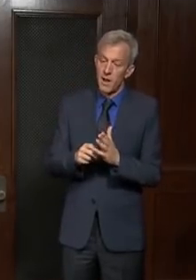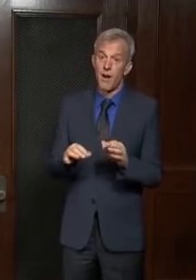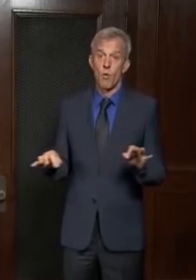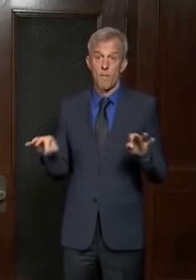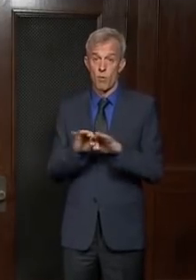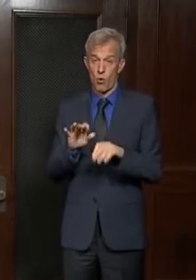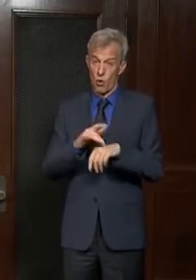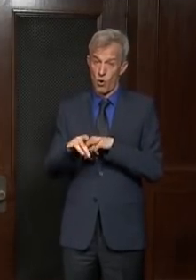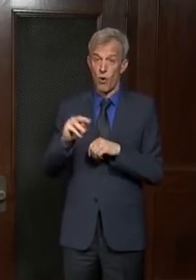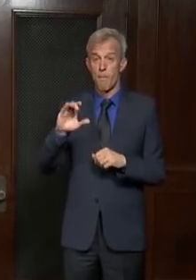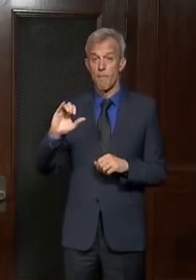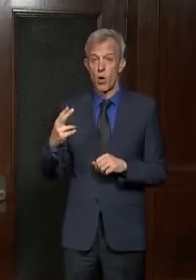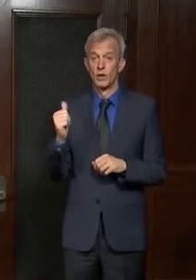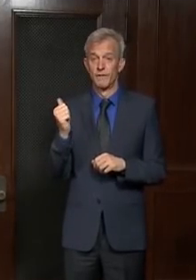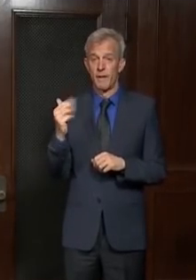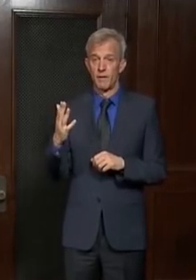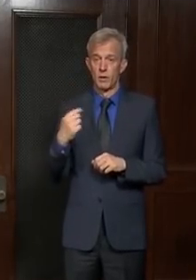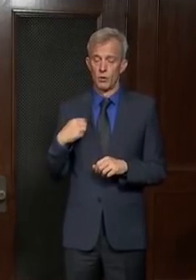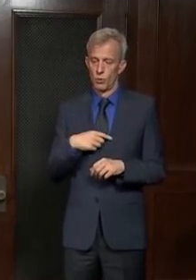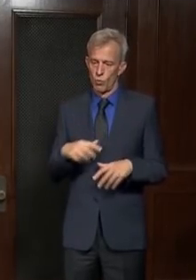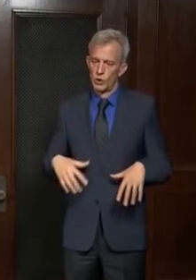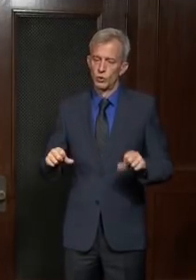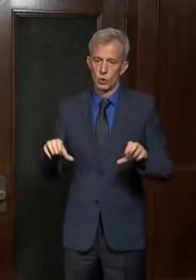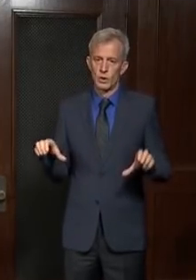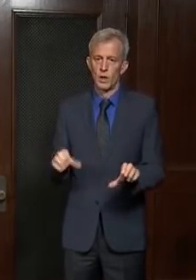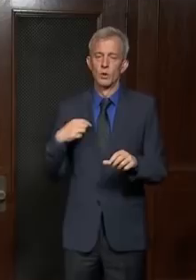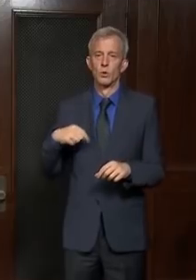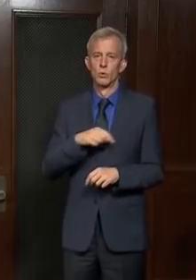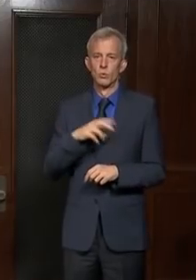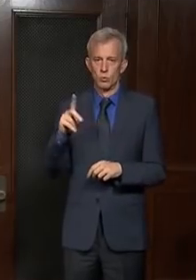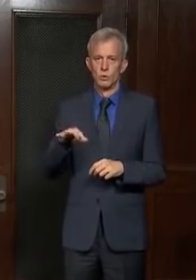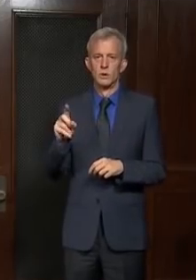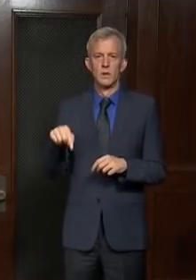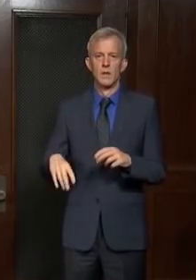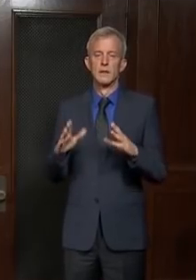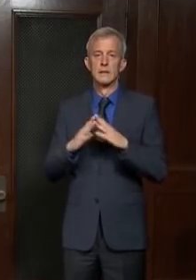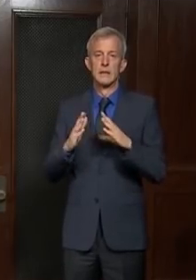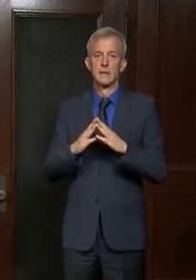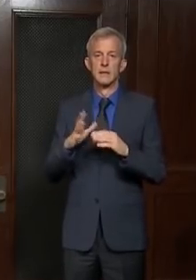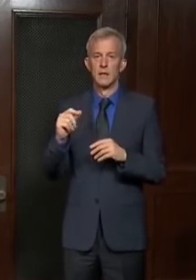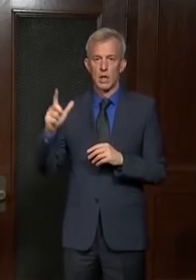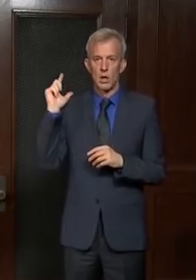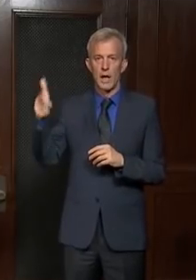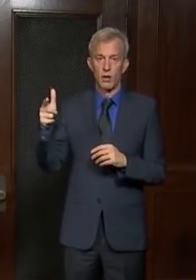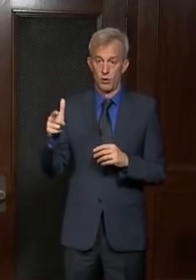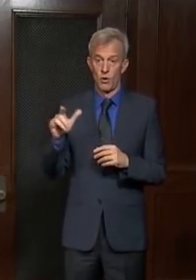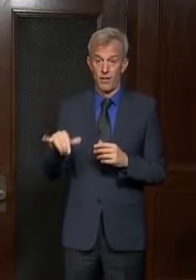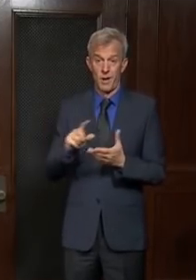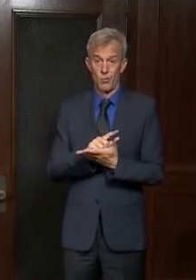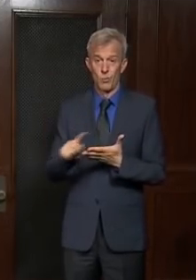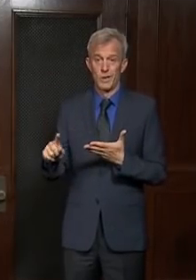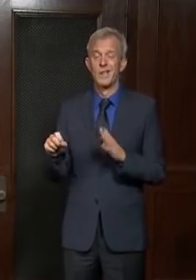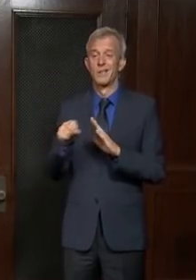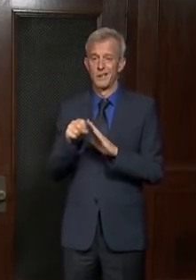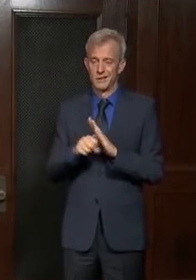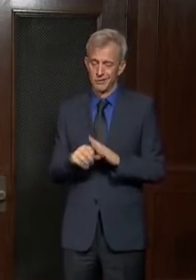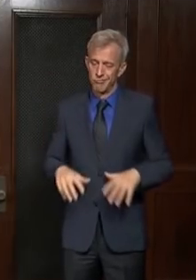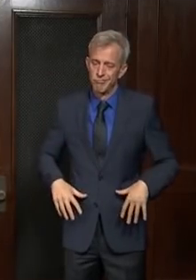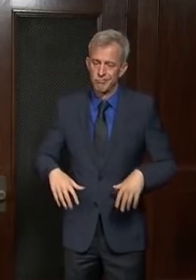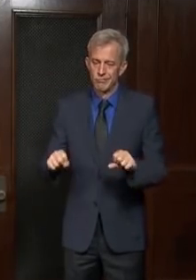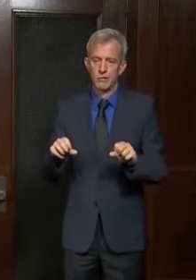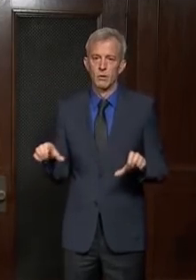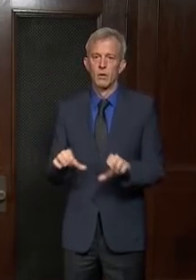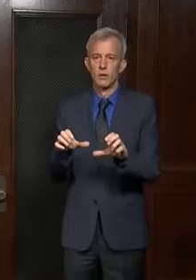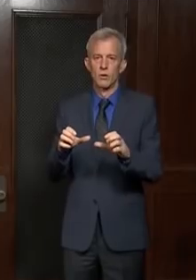on March 15th, took the actions that we did in this city, and later that week that the state took actions